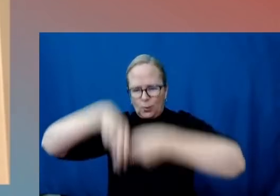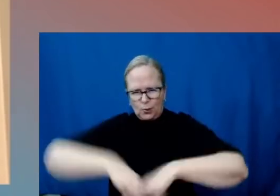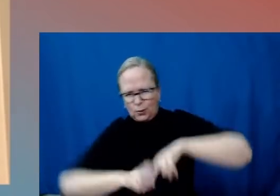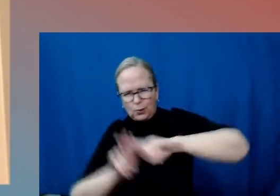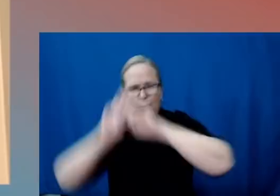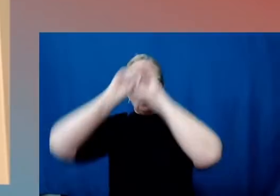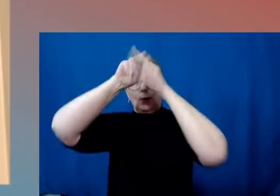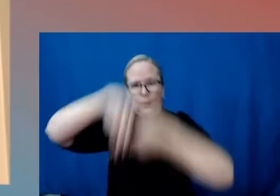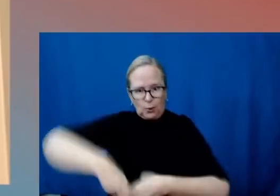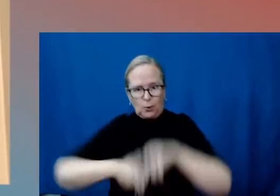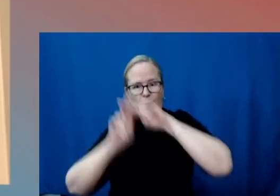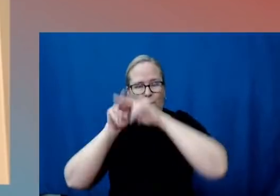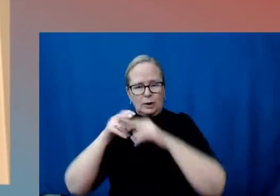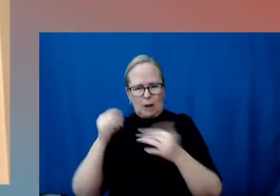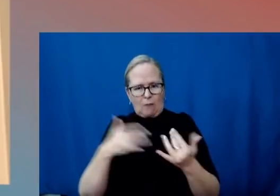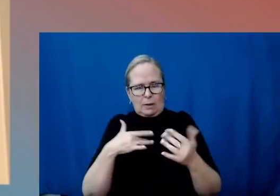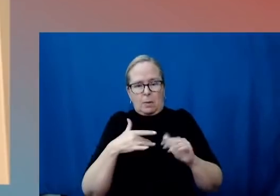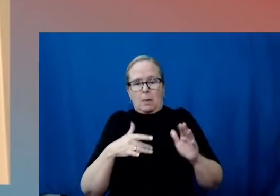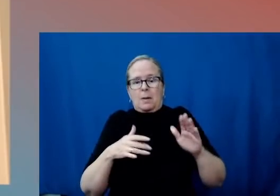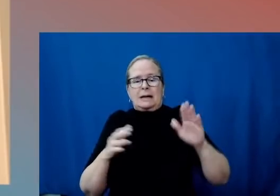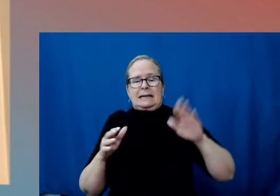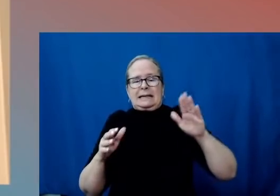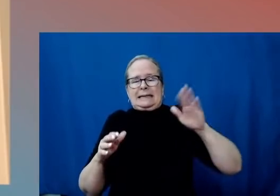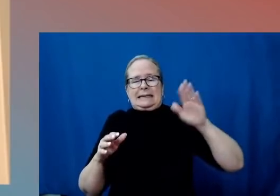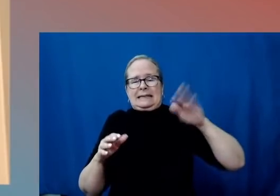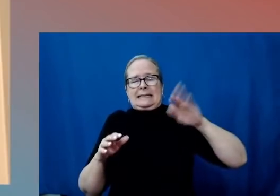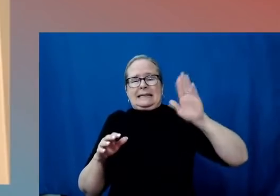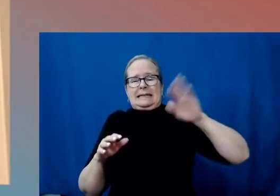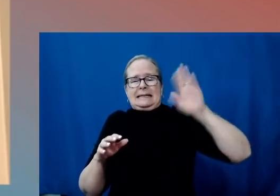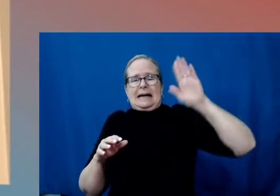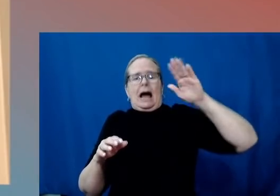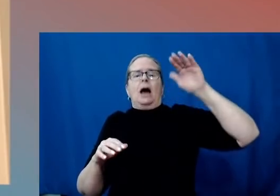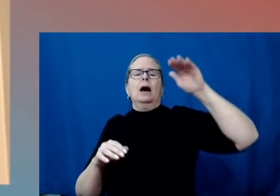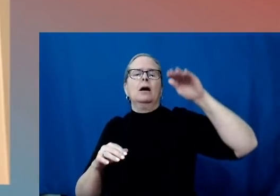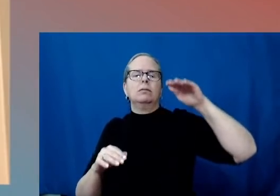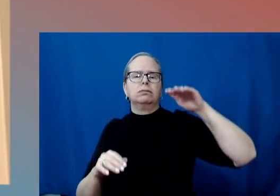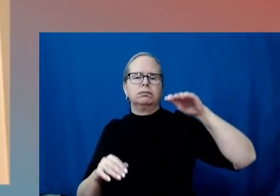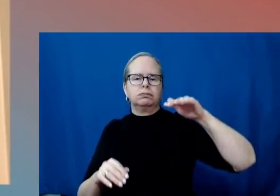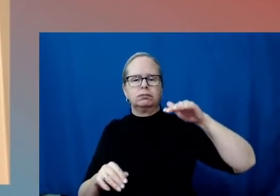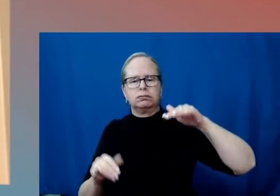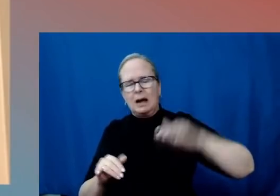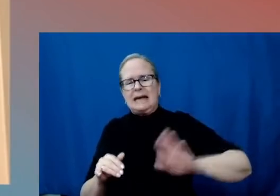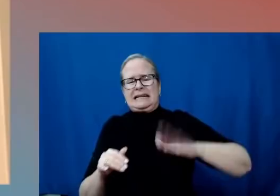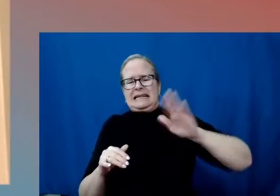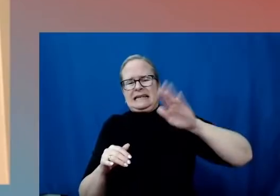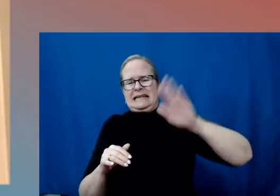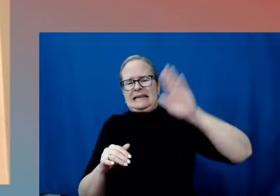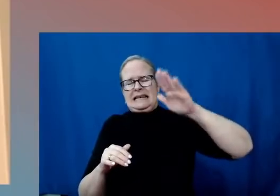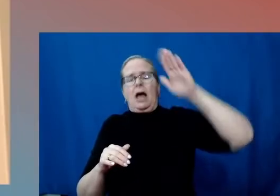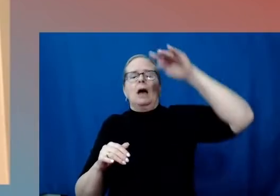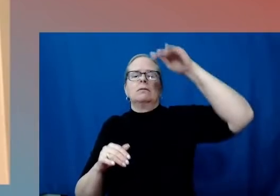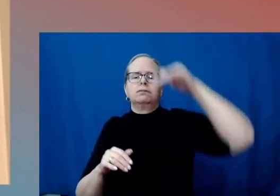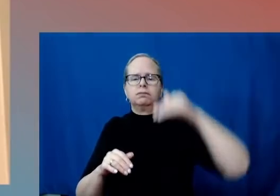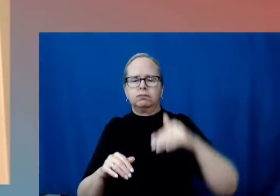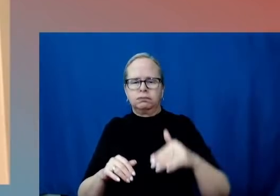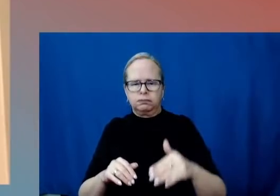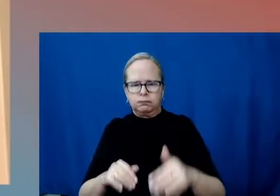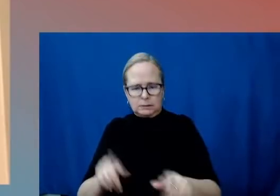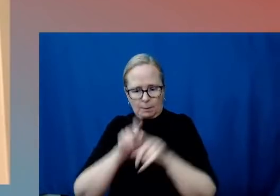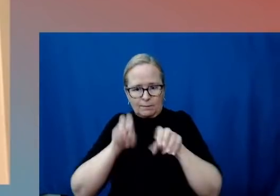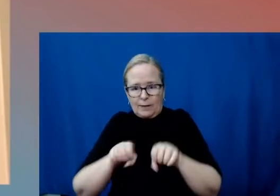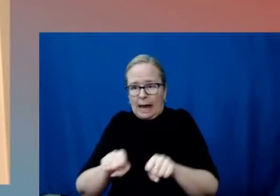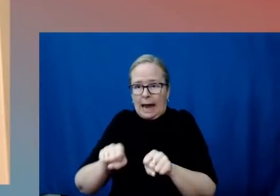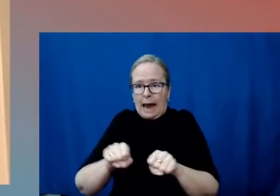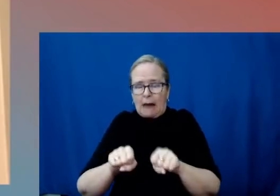going down. Oh, thank God we're going down. And oh my gosh, it's over. And our public health officials like, this is it. You guys have made it. We got the vaccines. It's